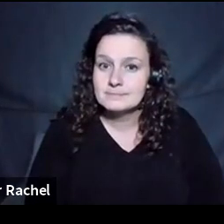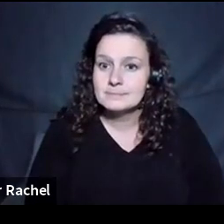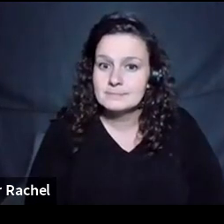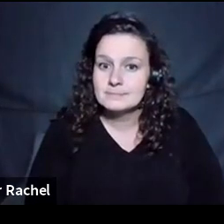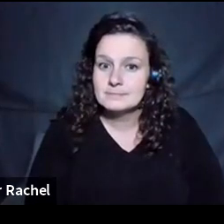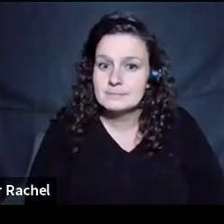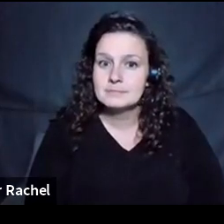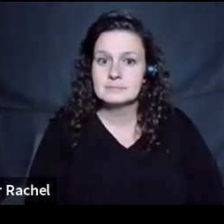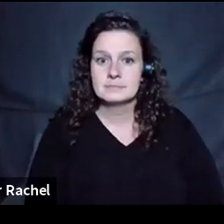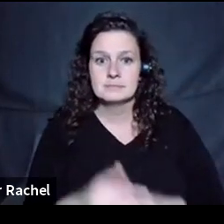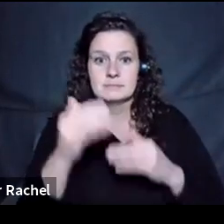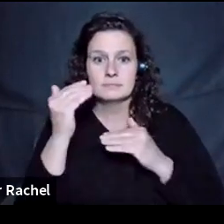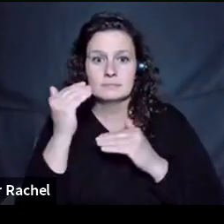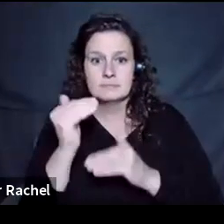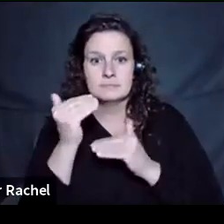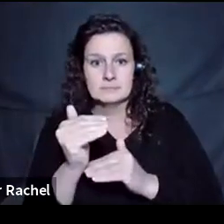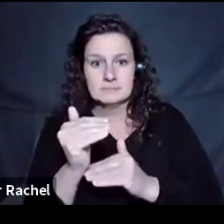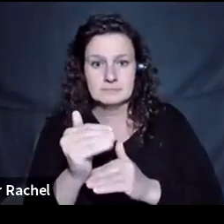So